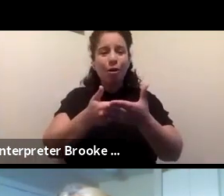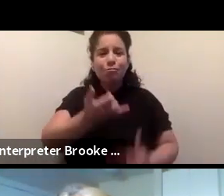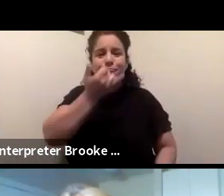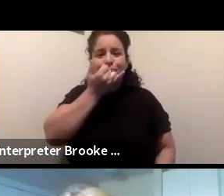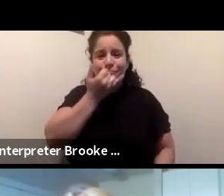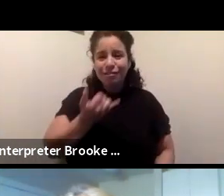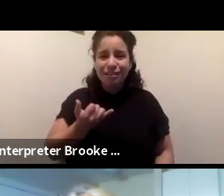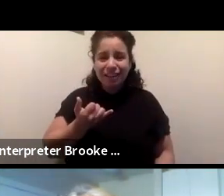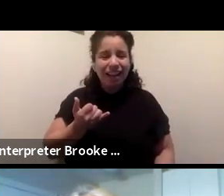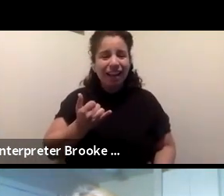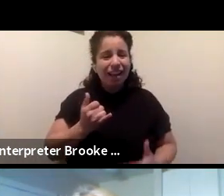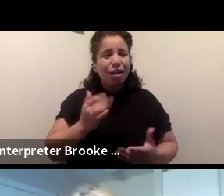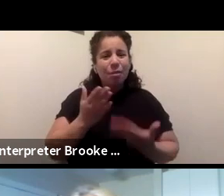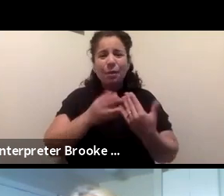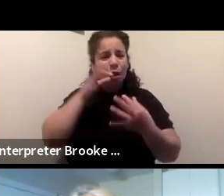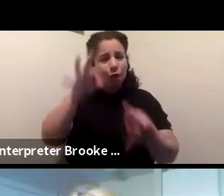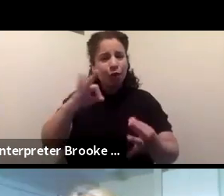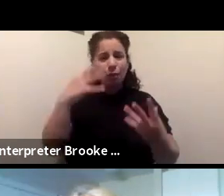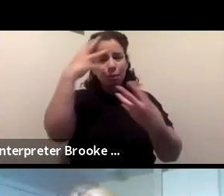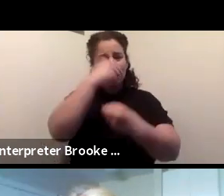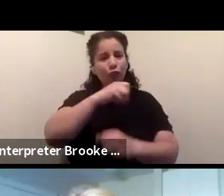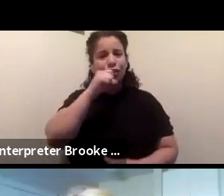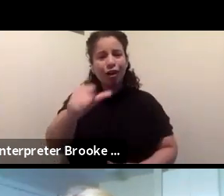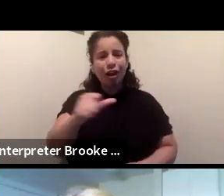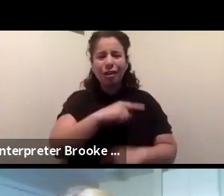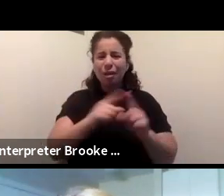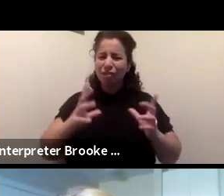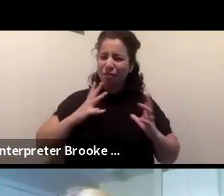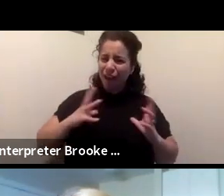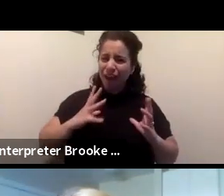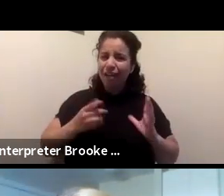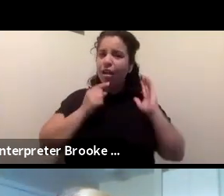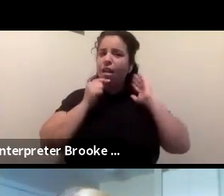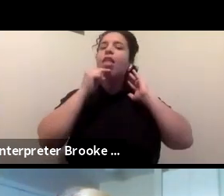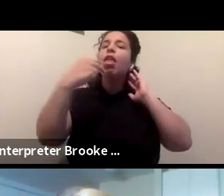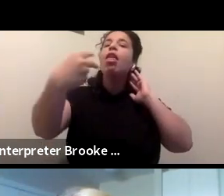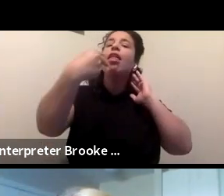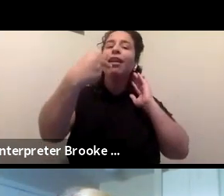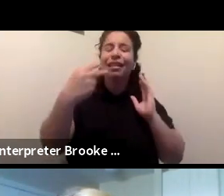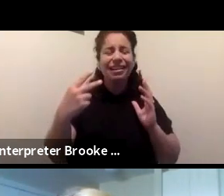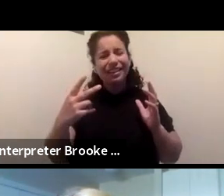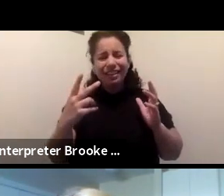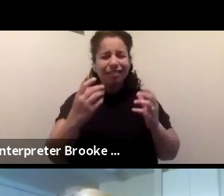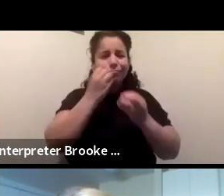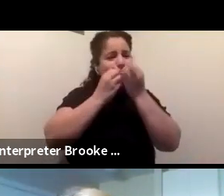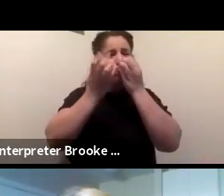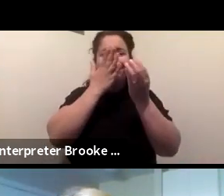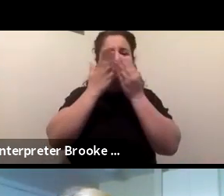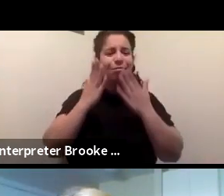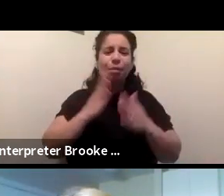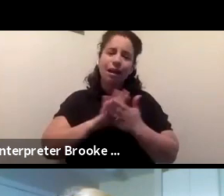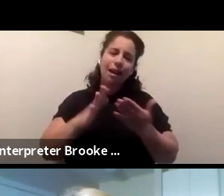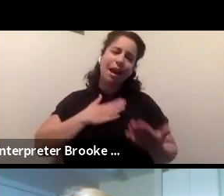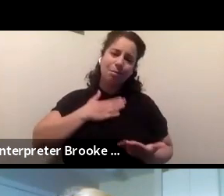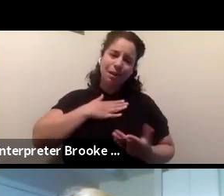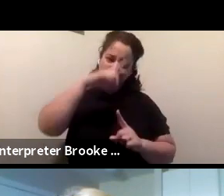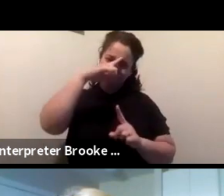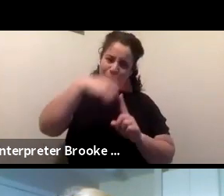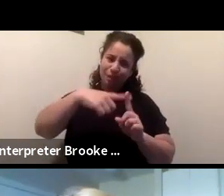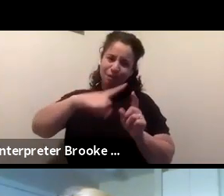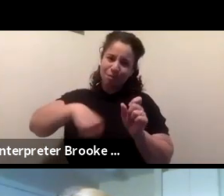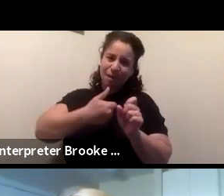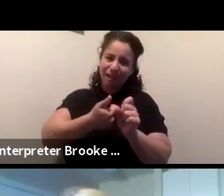chin. So I just want to bring that. I think that's a way to wrap this all up, is that the fact that we've had to